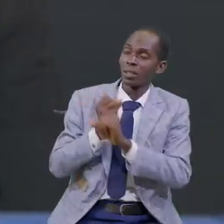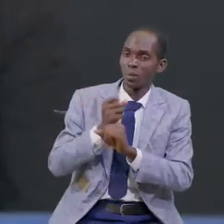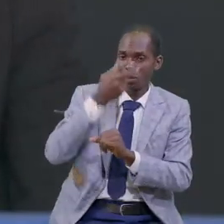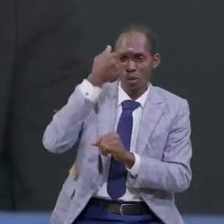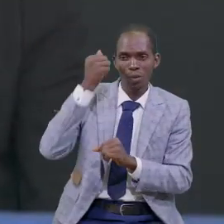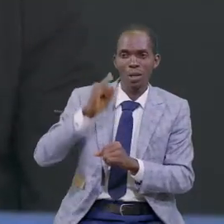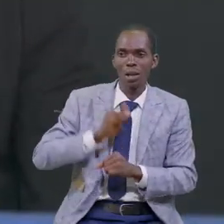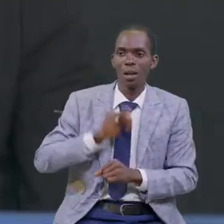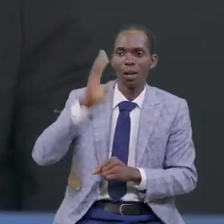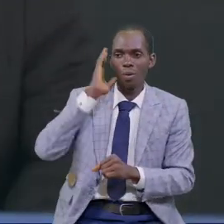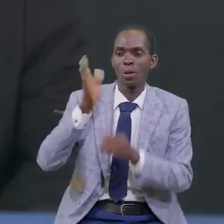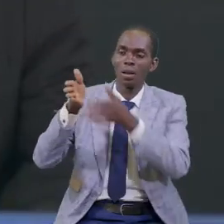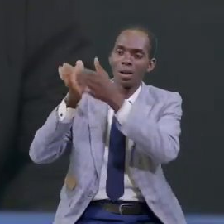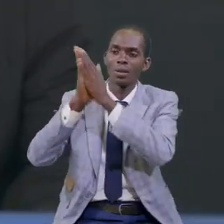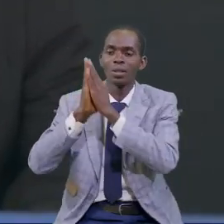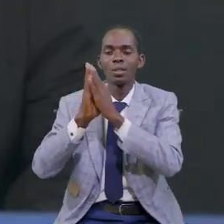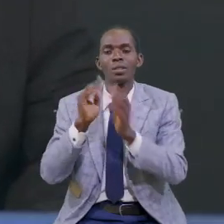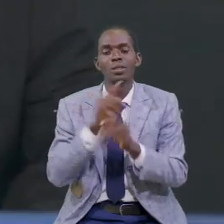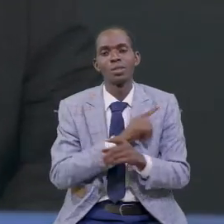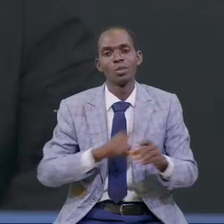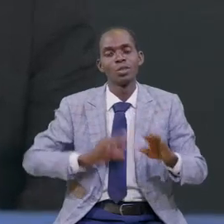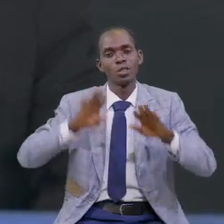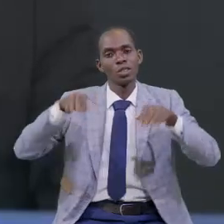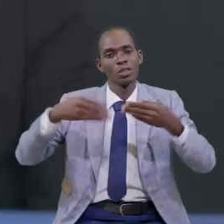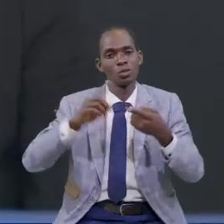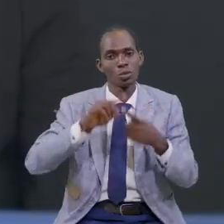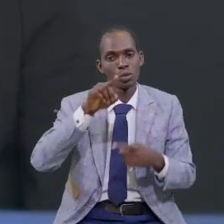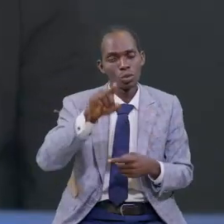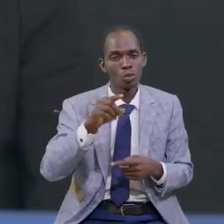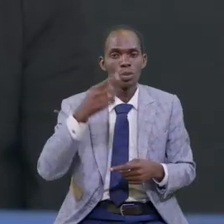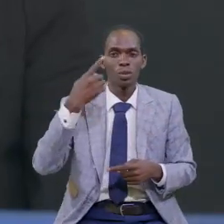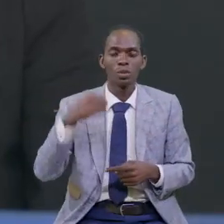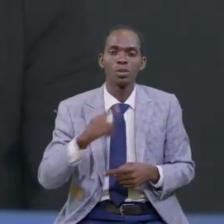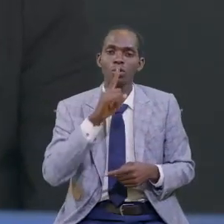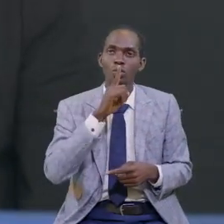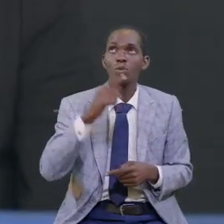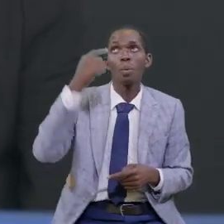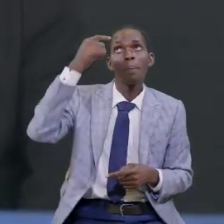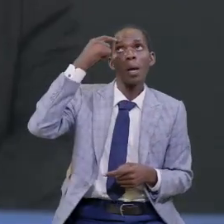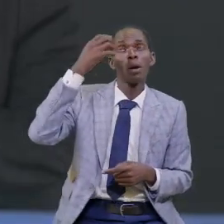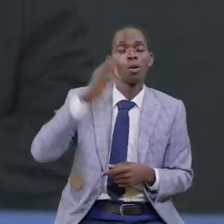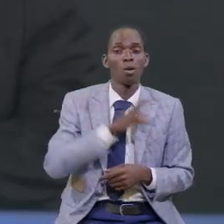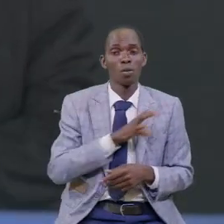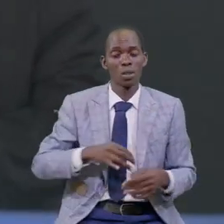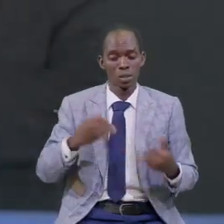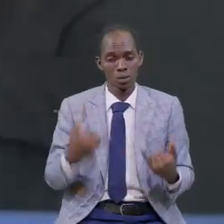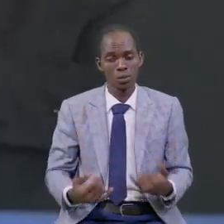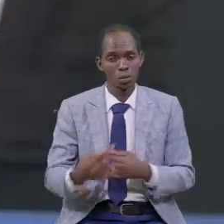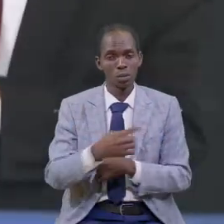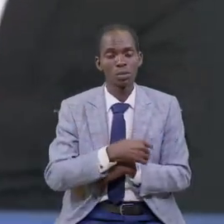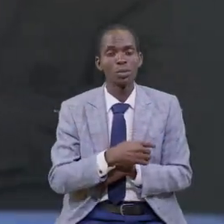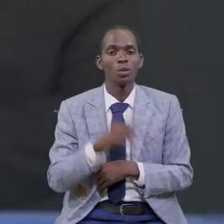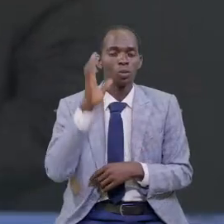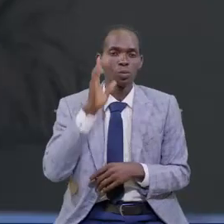the very mind of Christ from today till you see him face to face in